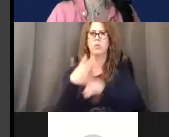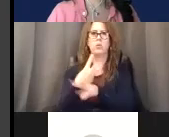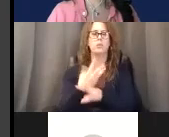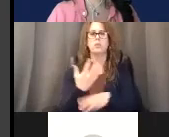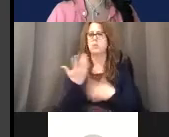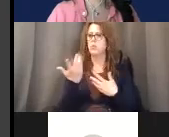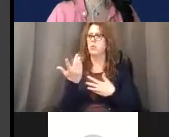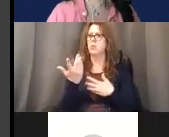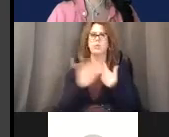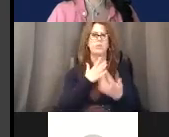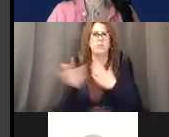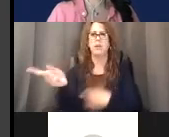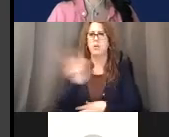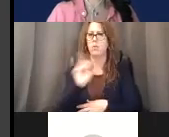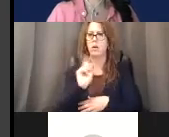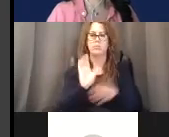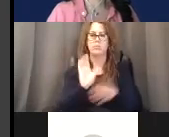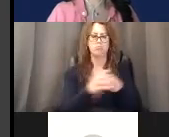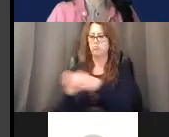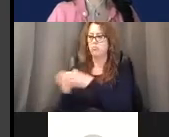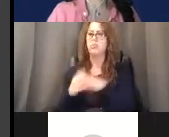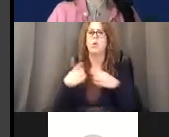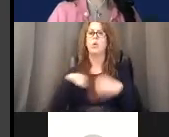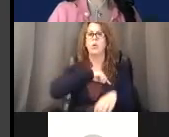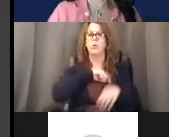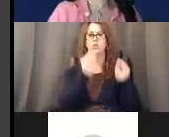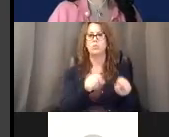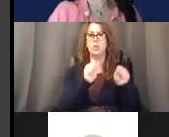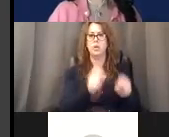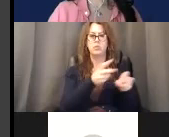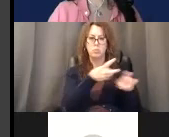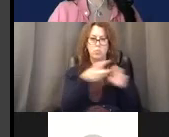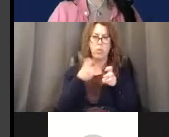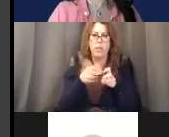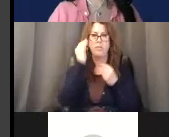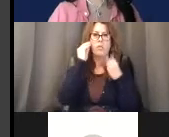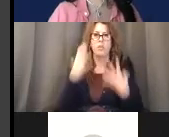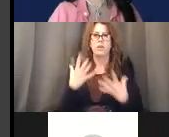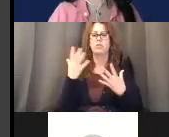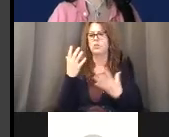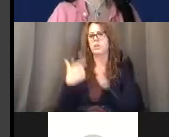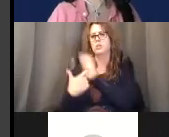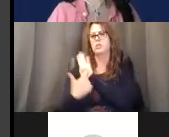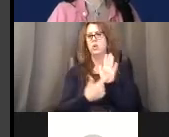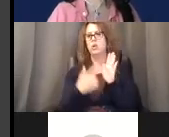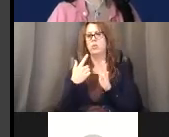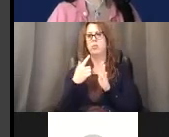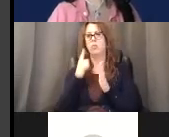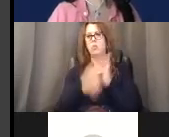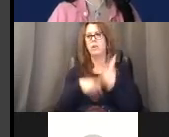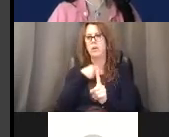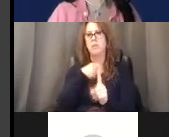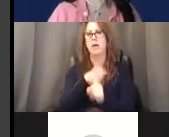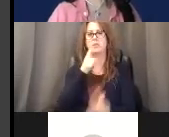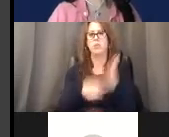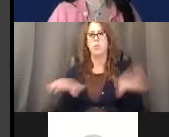we should be able to pull from, right, to actually impact what we do. And I'm just reminded when we had our initial call